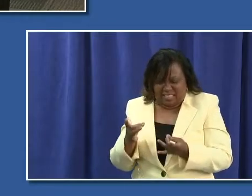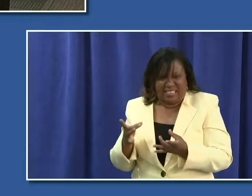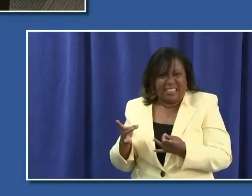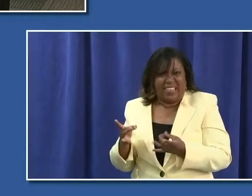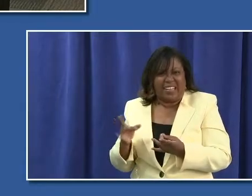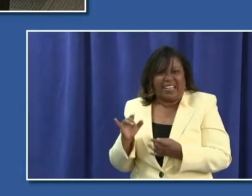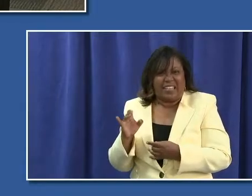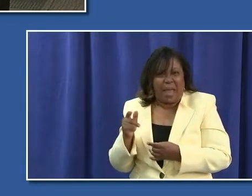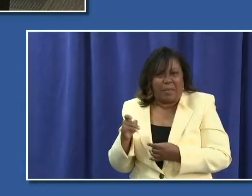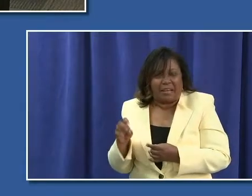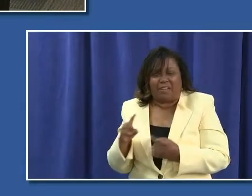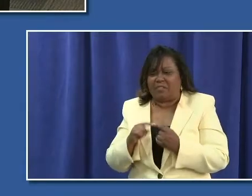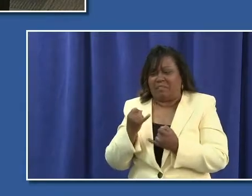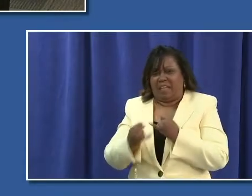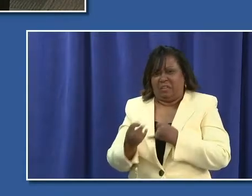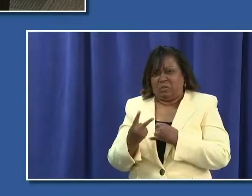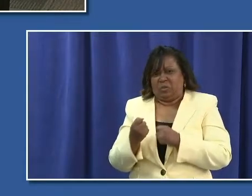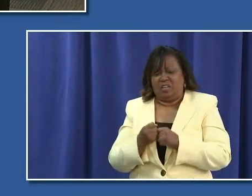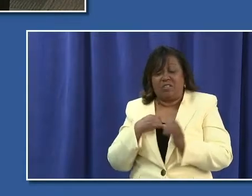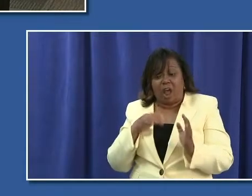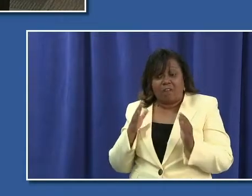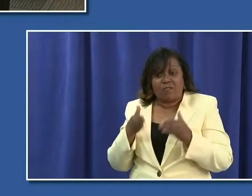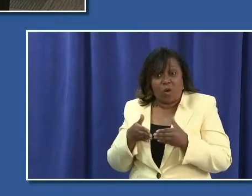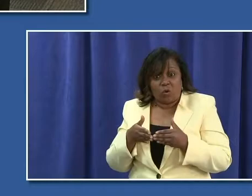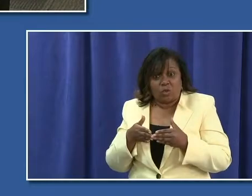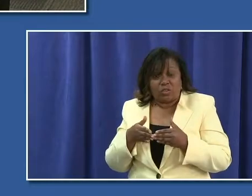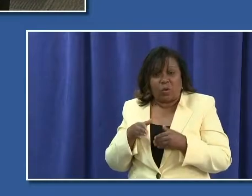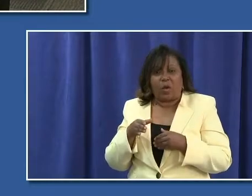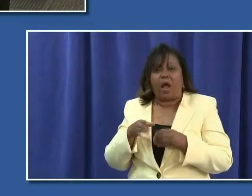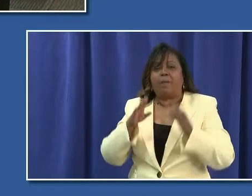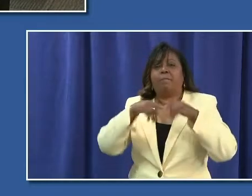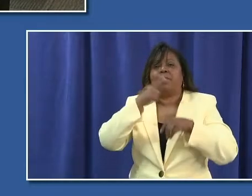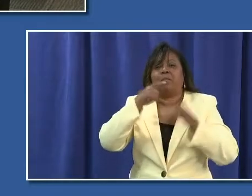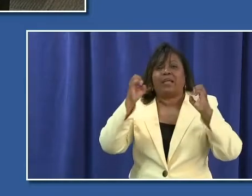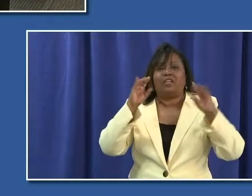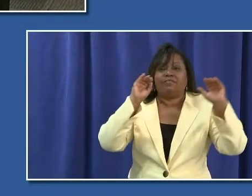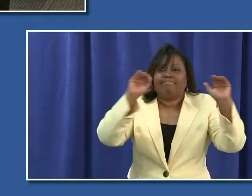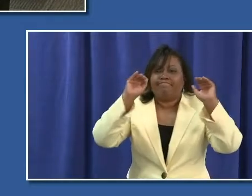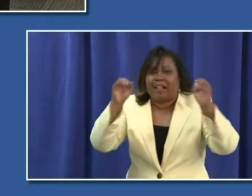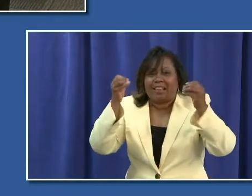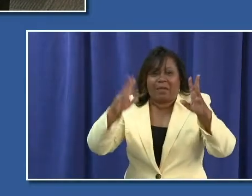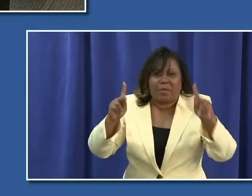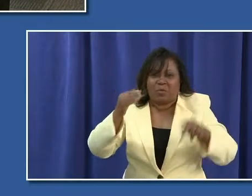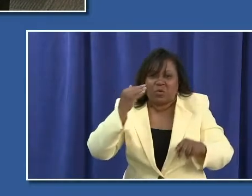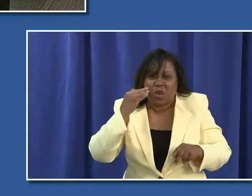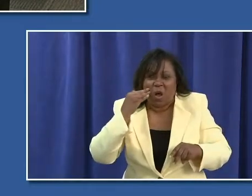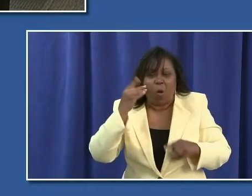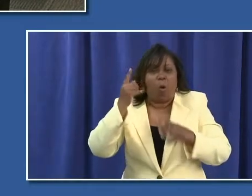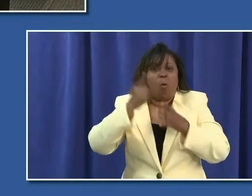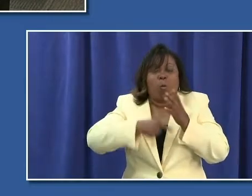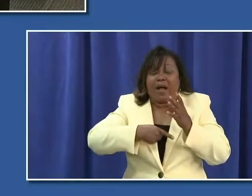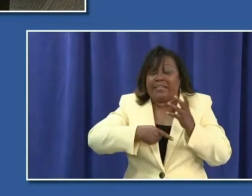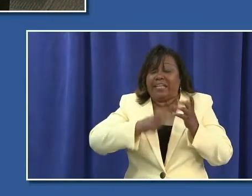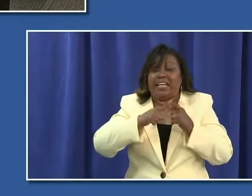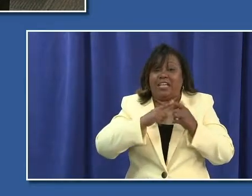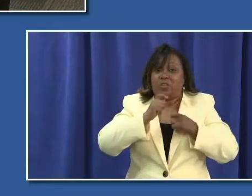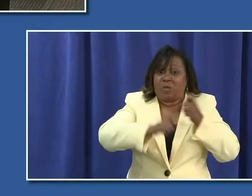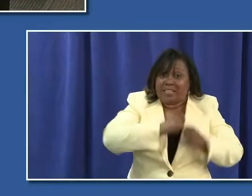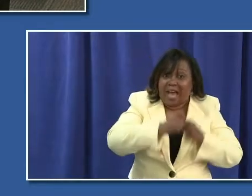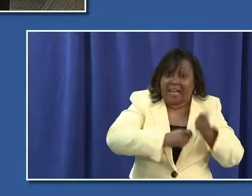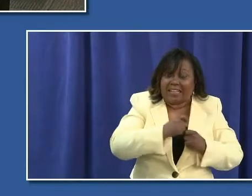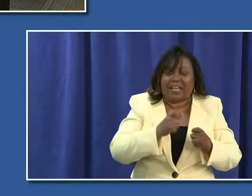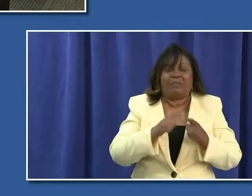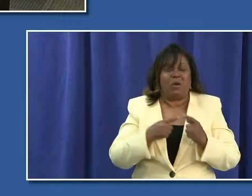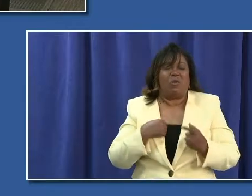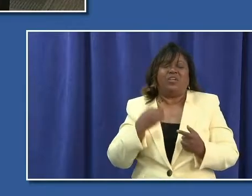for the past couple of years, our focus has been on public education and trying to let people know what in fact is recycling,